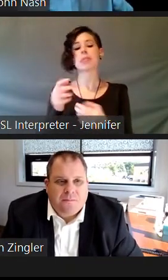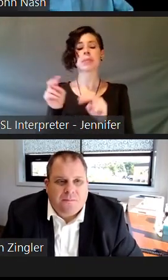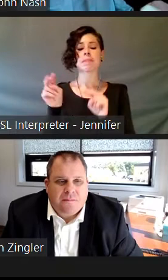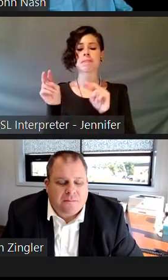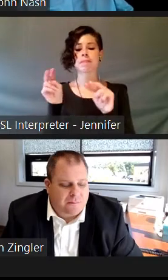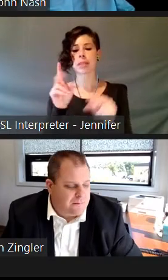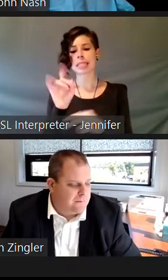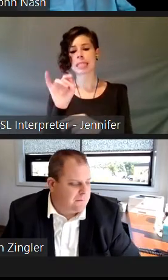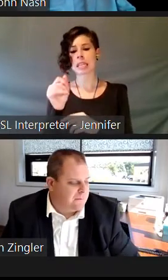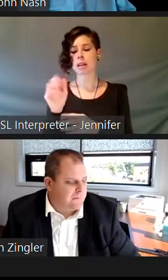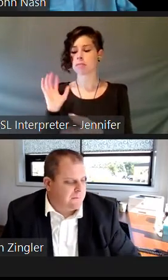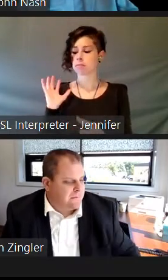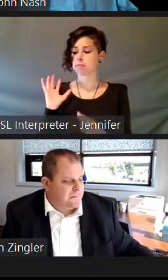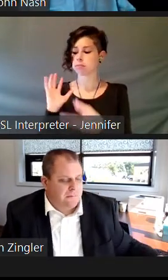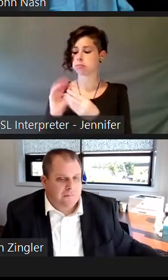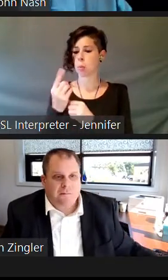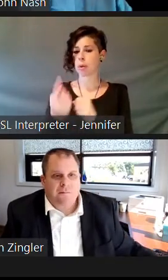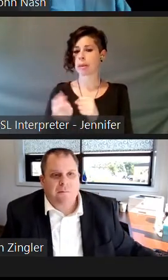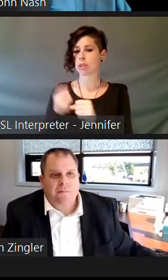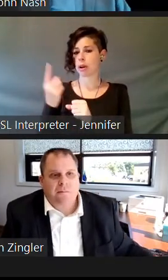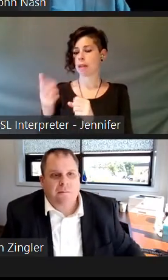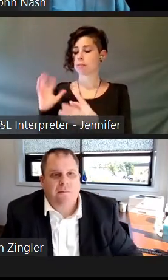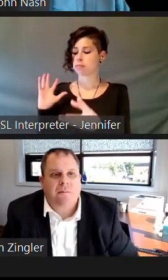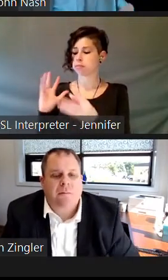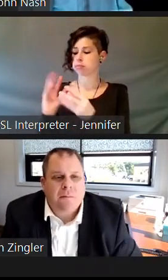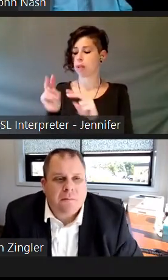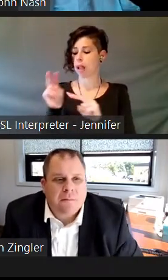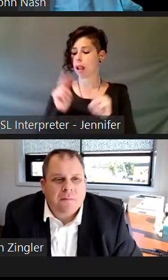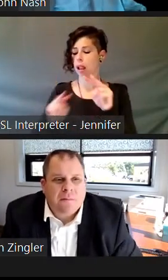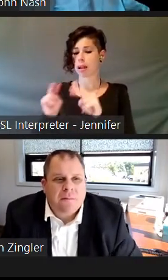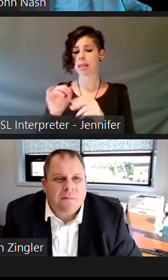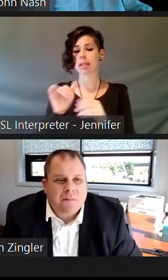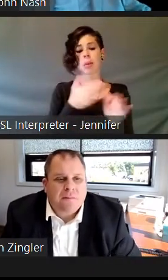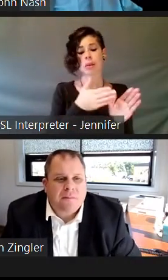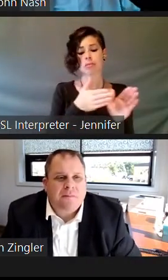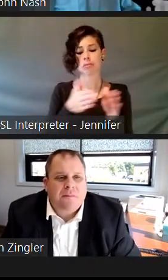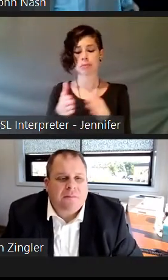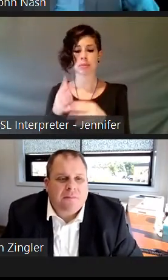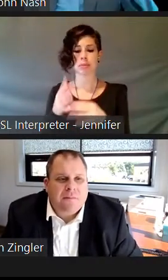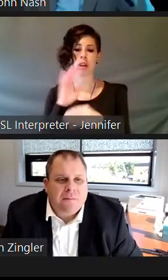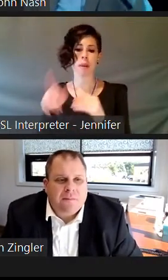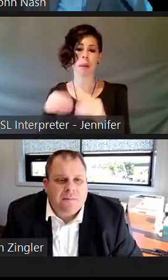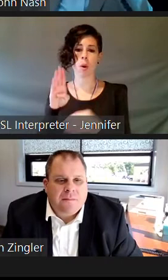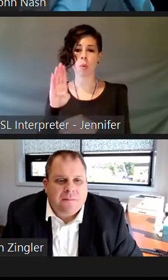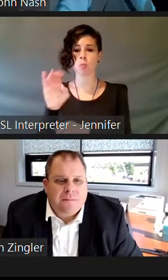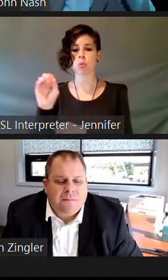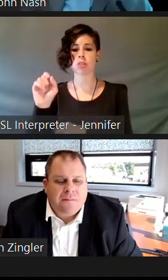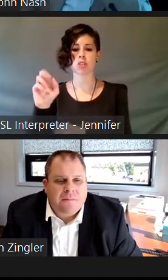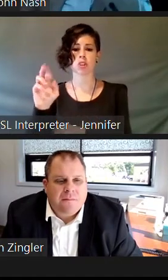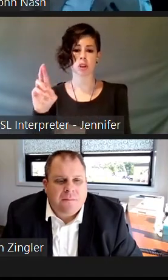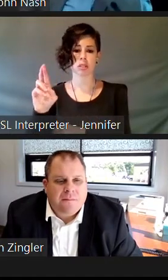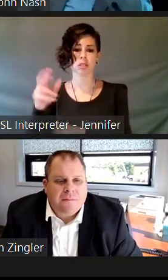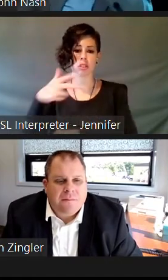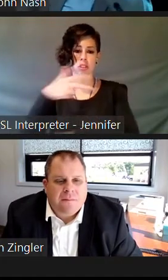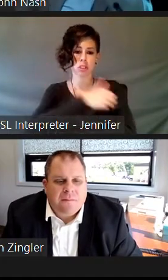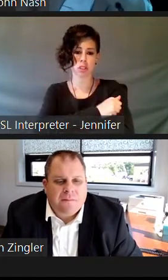the last year and a half, as we now pivot to talk about booster shots, how we educate on the vaccination, vaccine